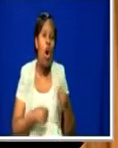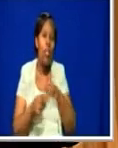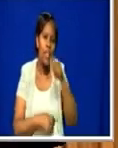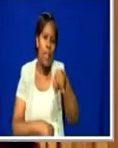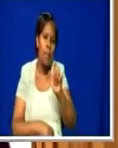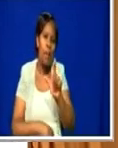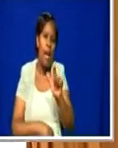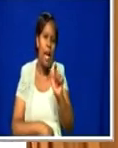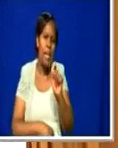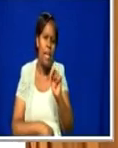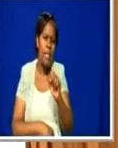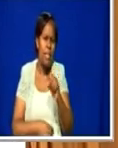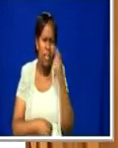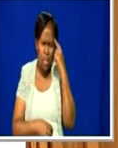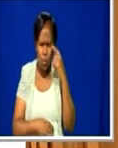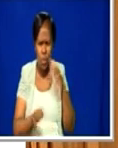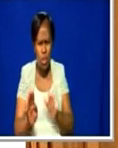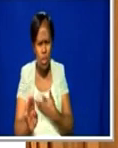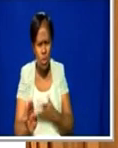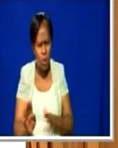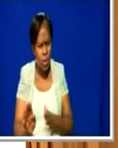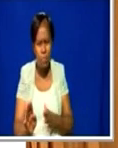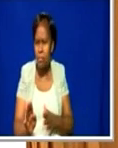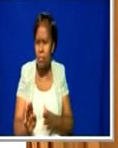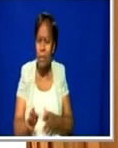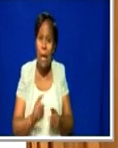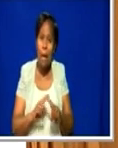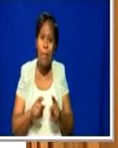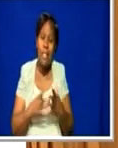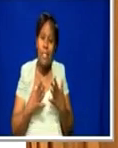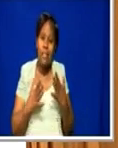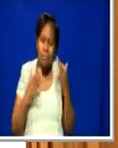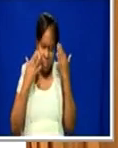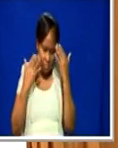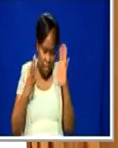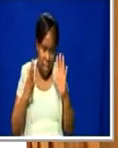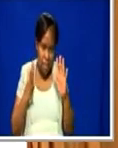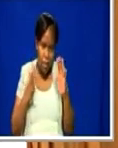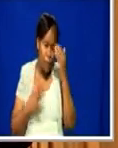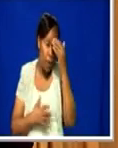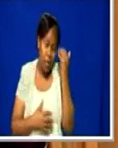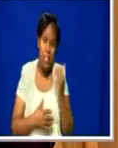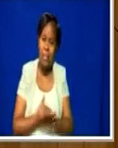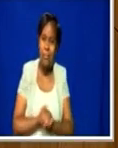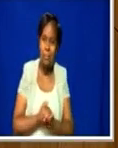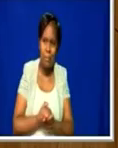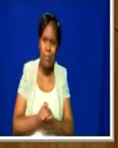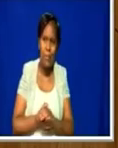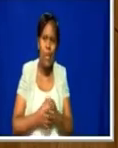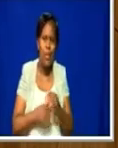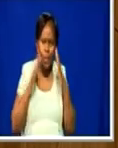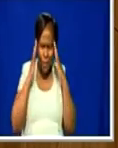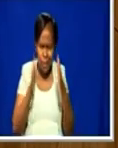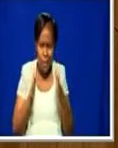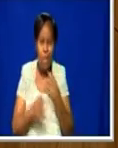And I think it was a song or something. It was a song. But I kindly am begging, kindly don't concentrate